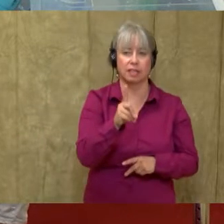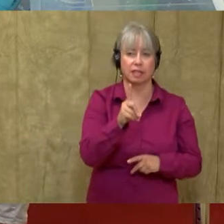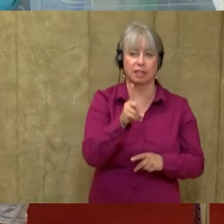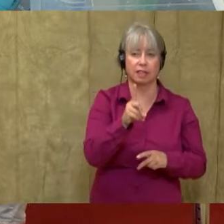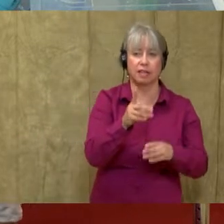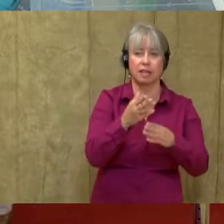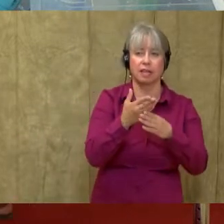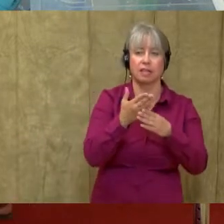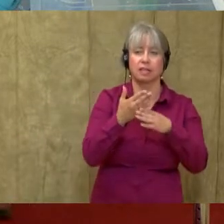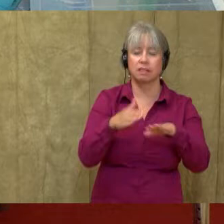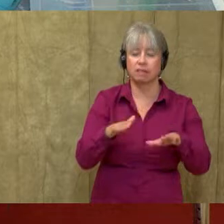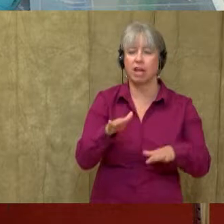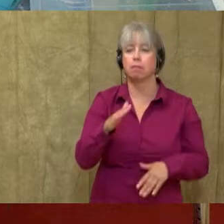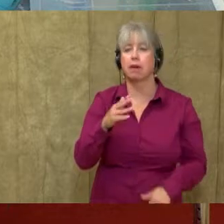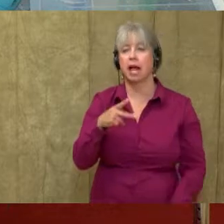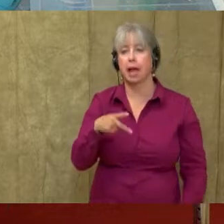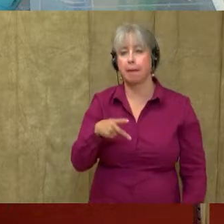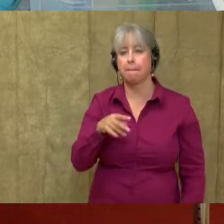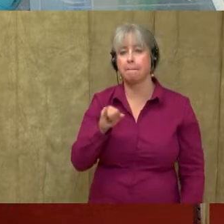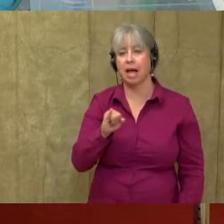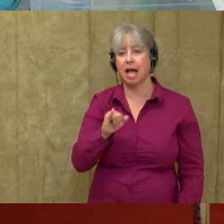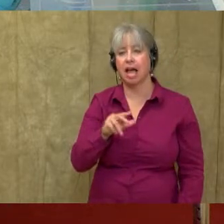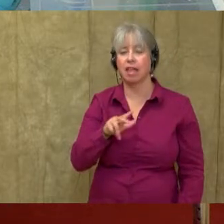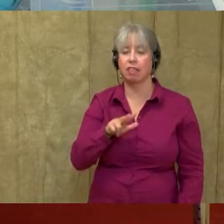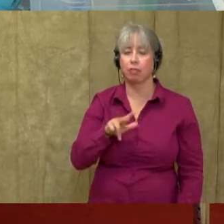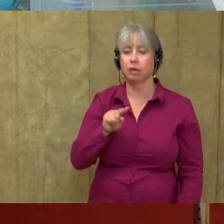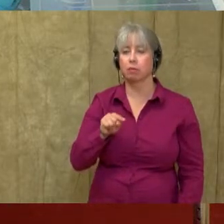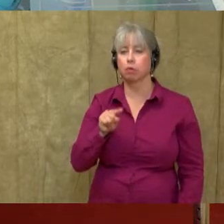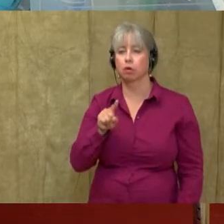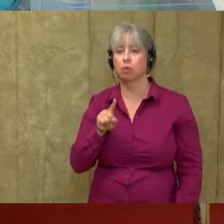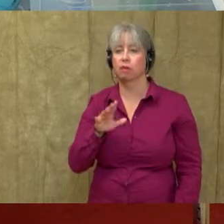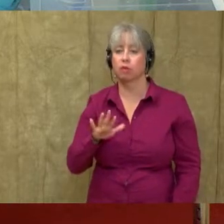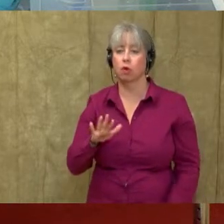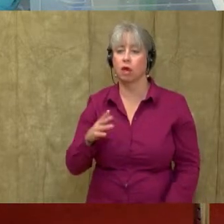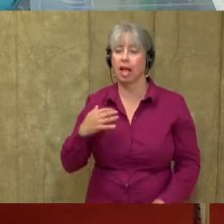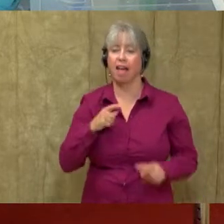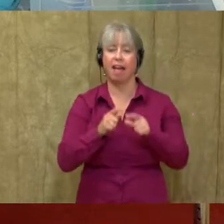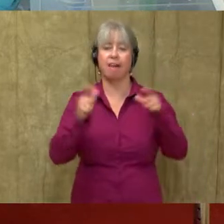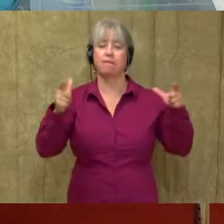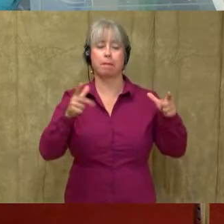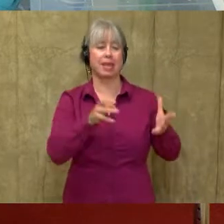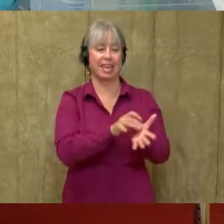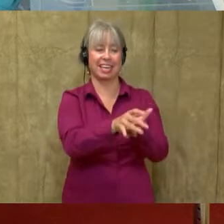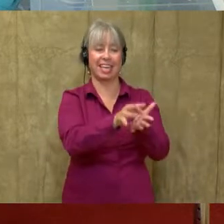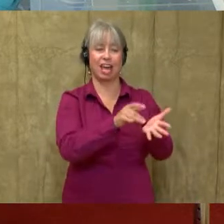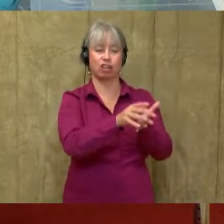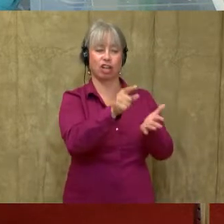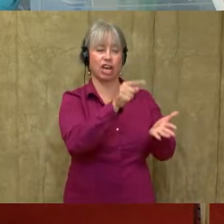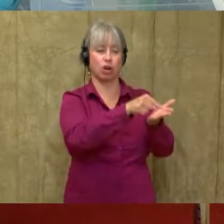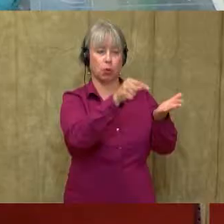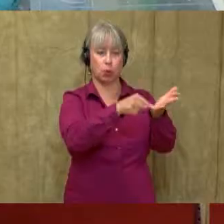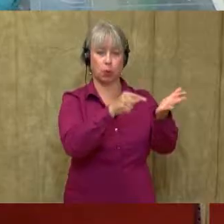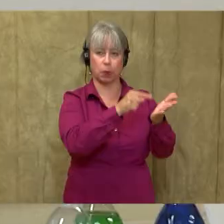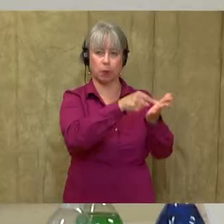by pi. So with our calculator, I got a big one today. With our calculator, let's